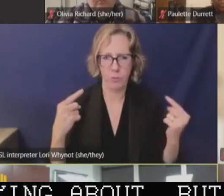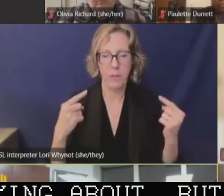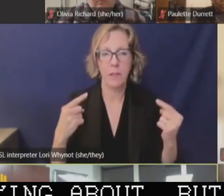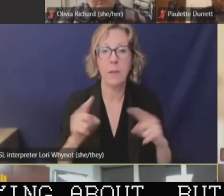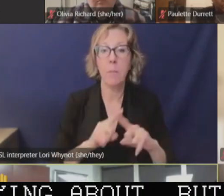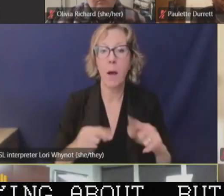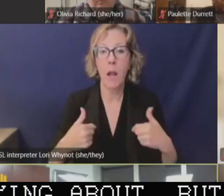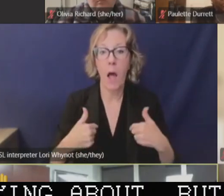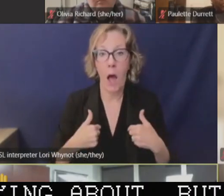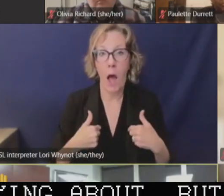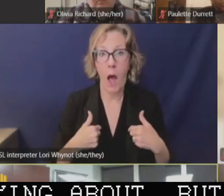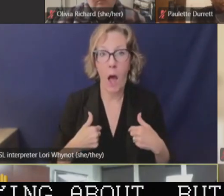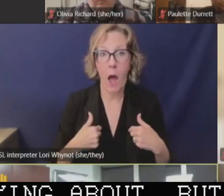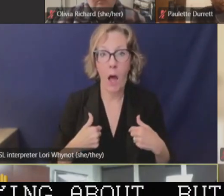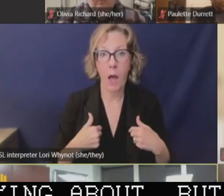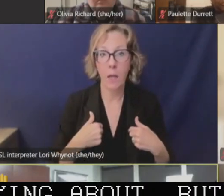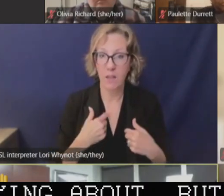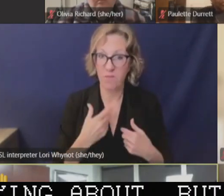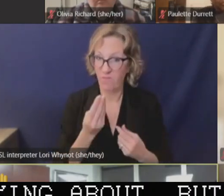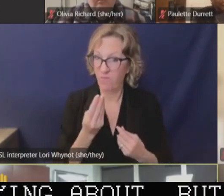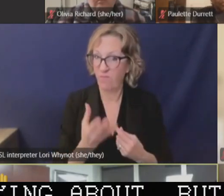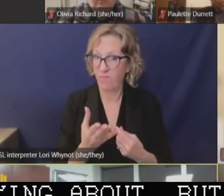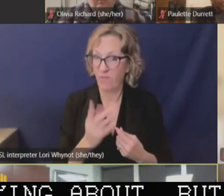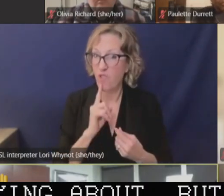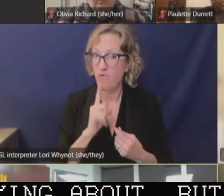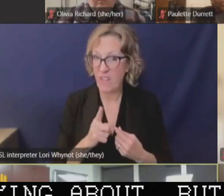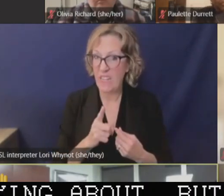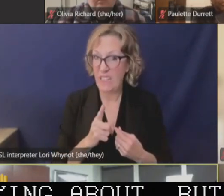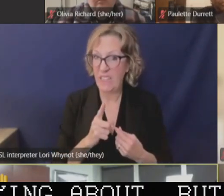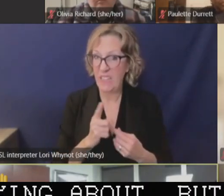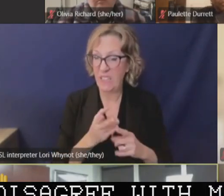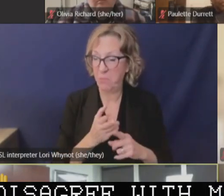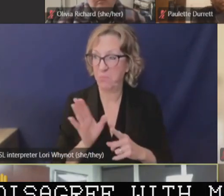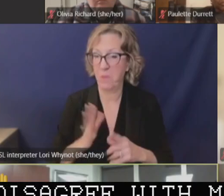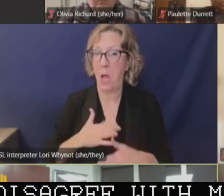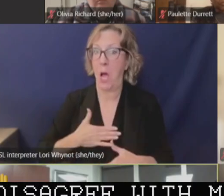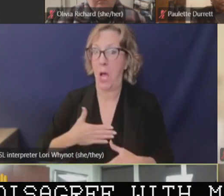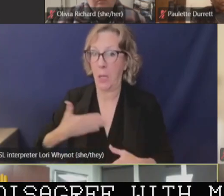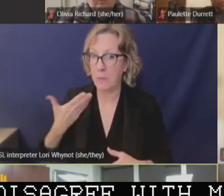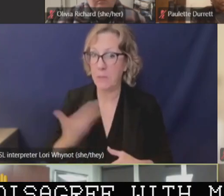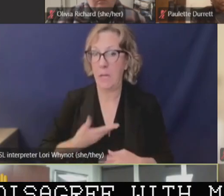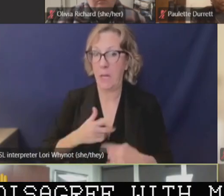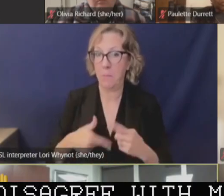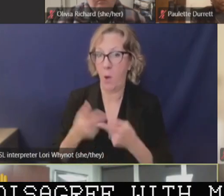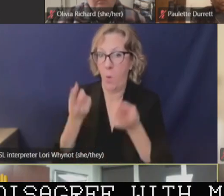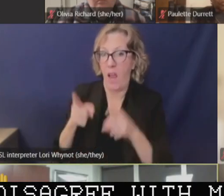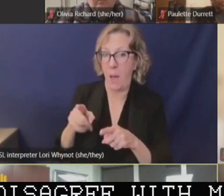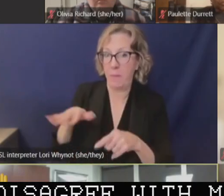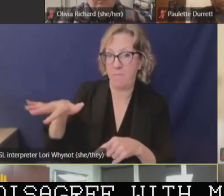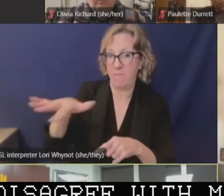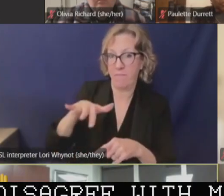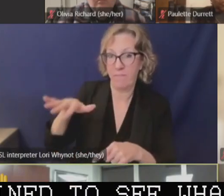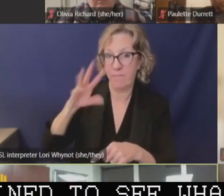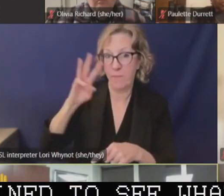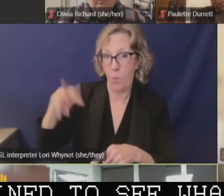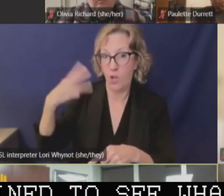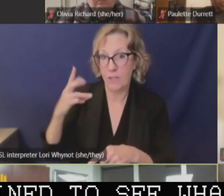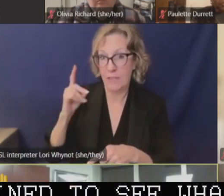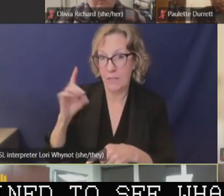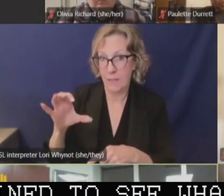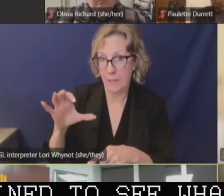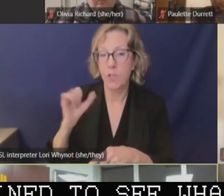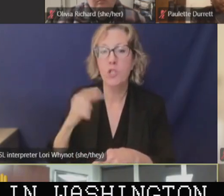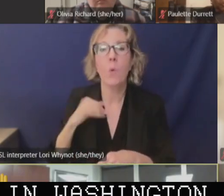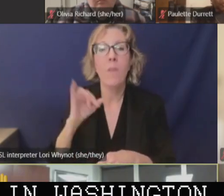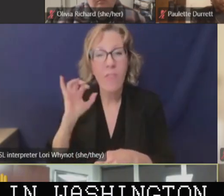chagrined, to say the least, by what's been happening in Washington. And I'm just wondering if you have any sense yet of whether it's going to affect your efforts. I noticed in one of your